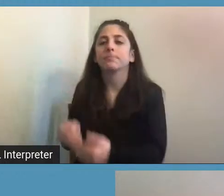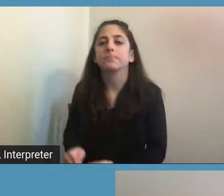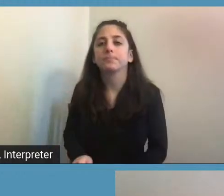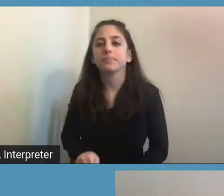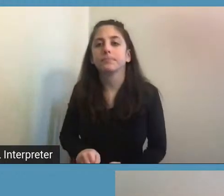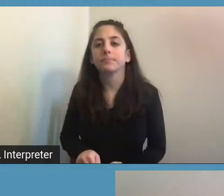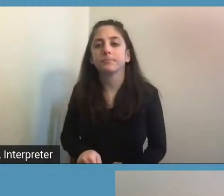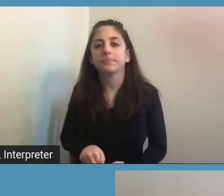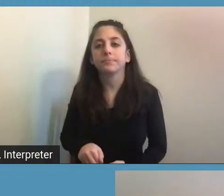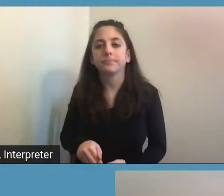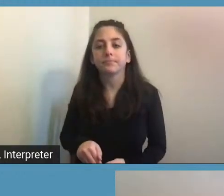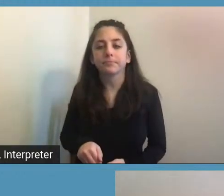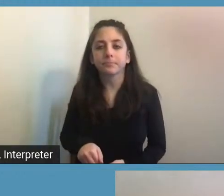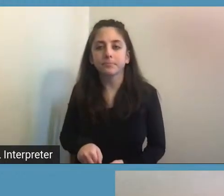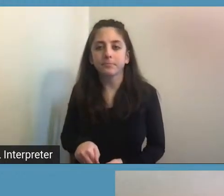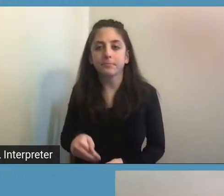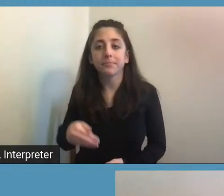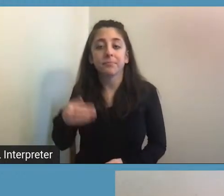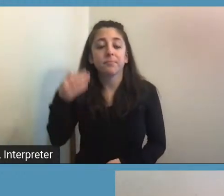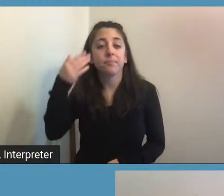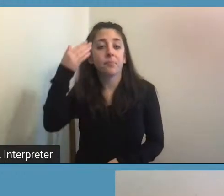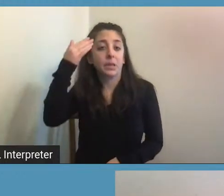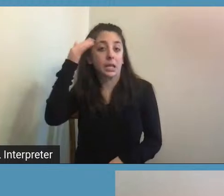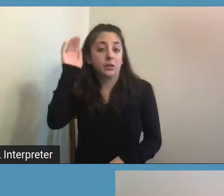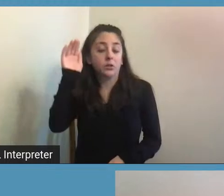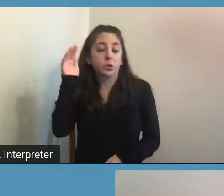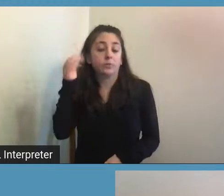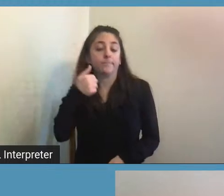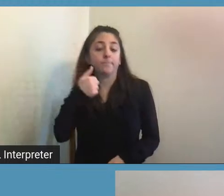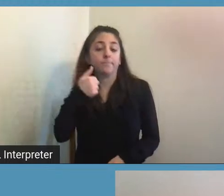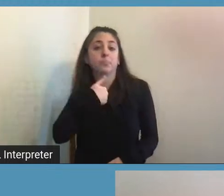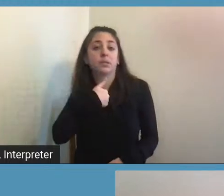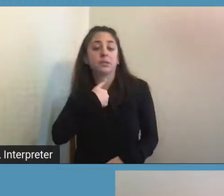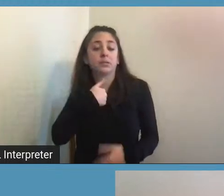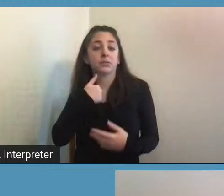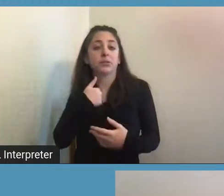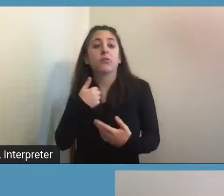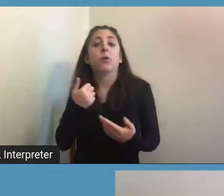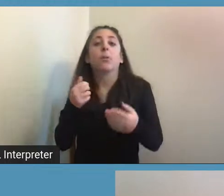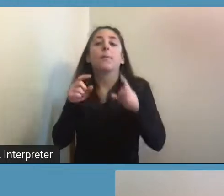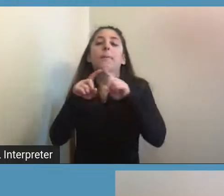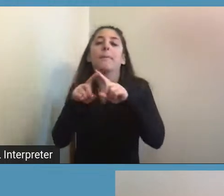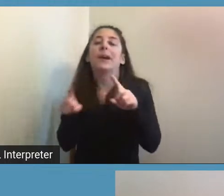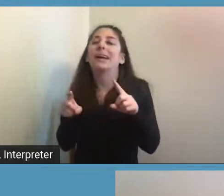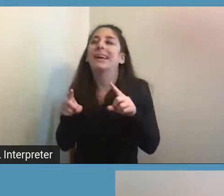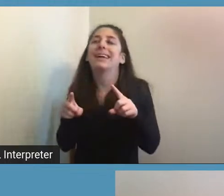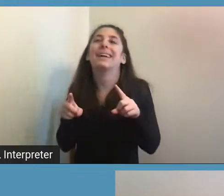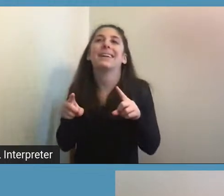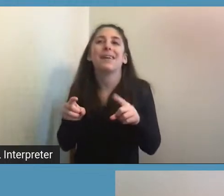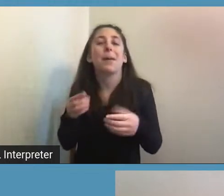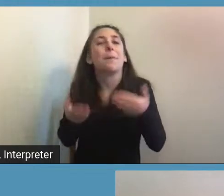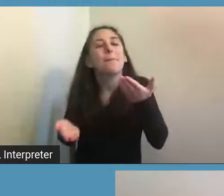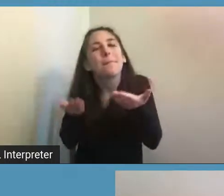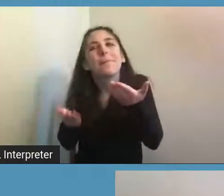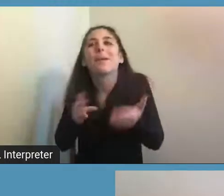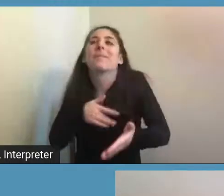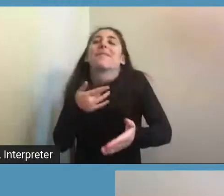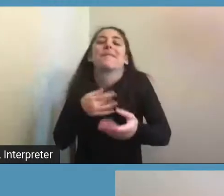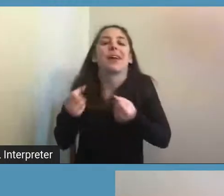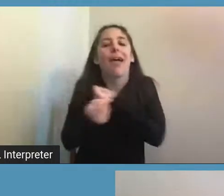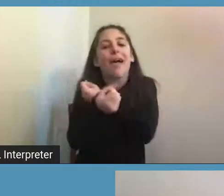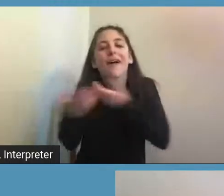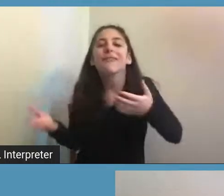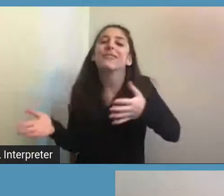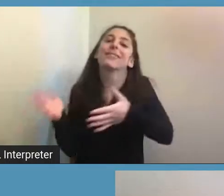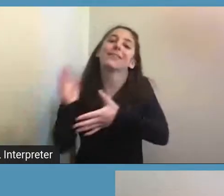like when I was working in museums, but everything is a priority, right? So if everything, if To everything someone, yeah.